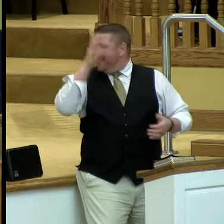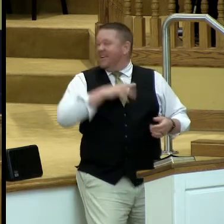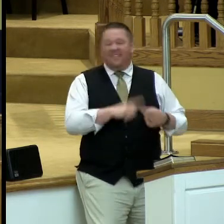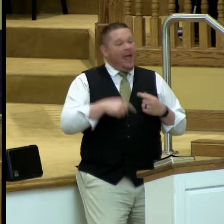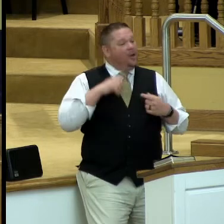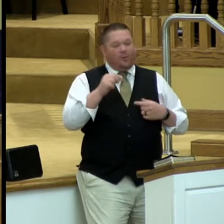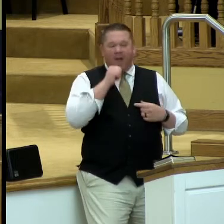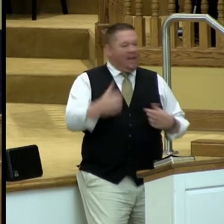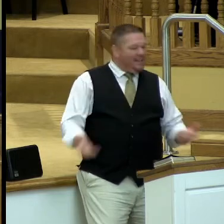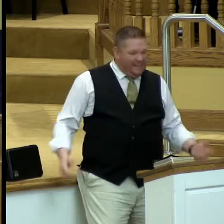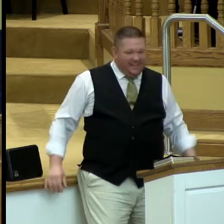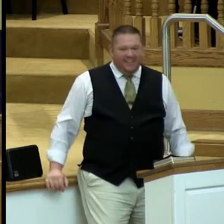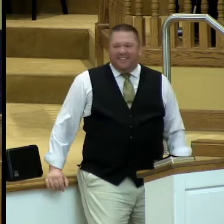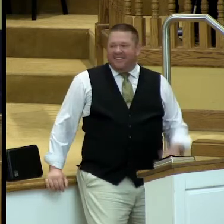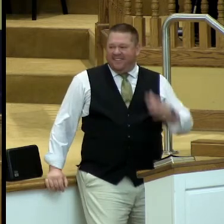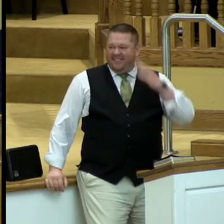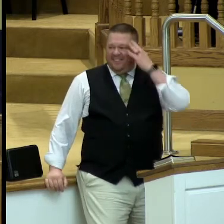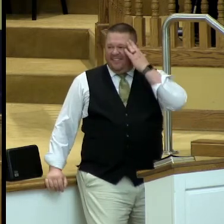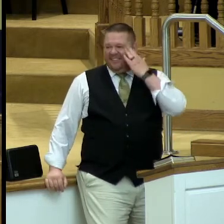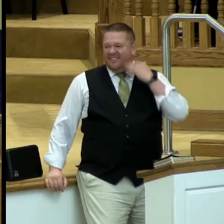5,000 men, but I do not.